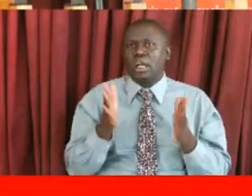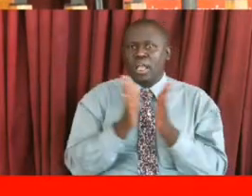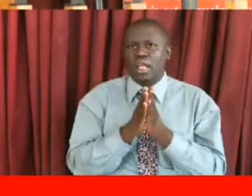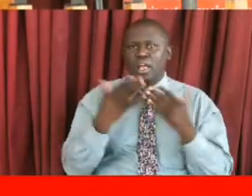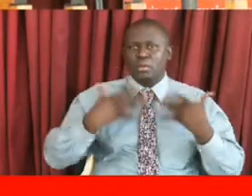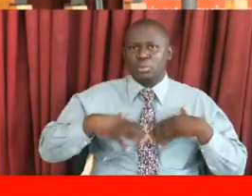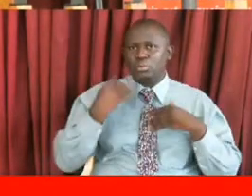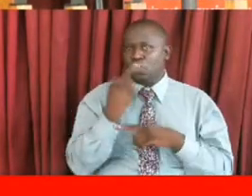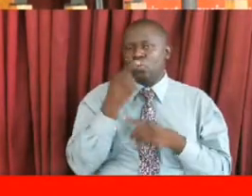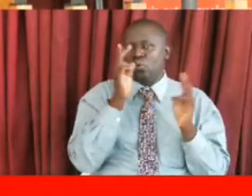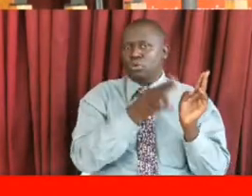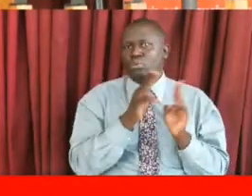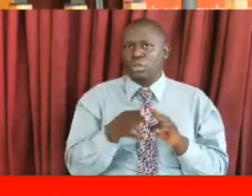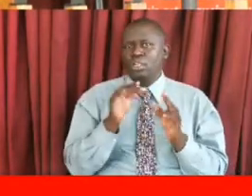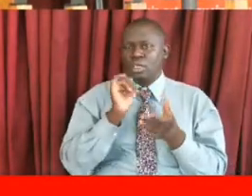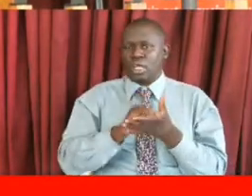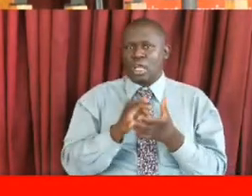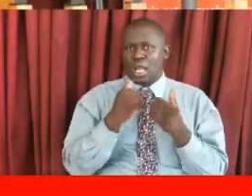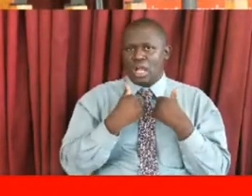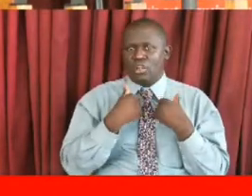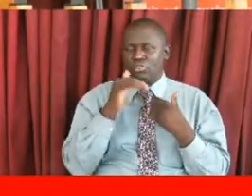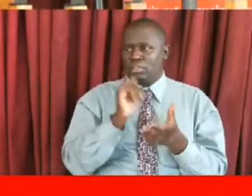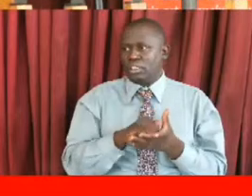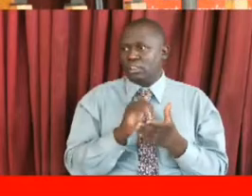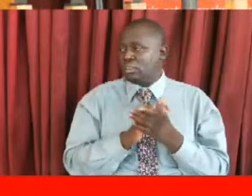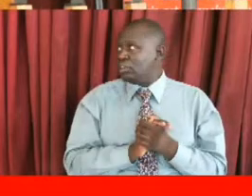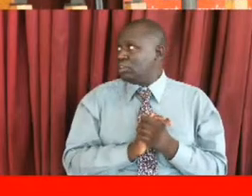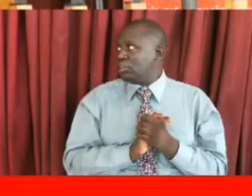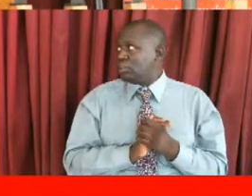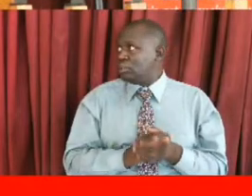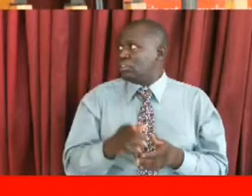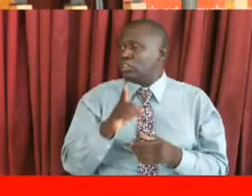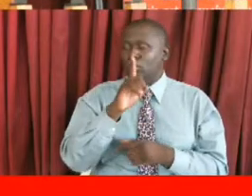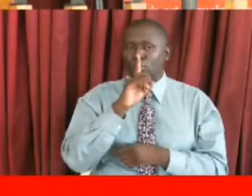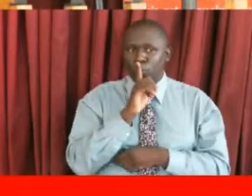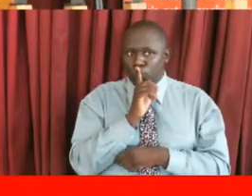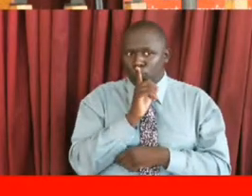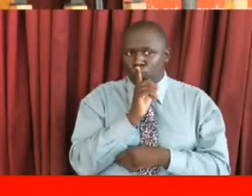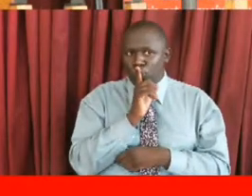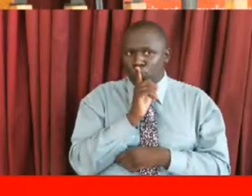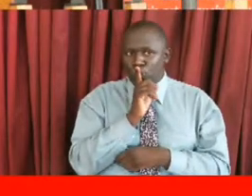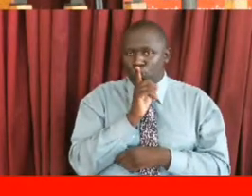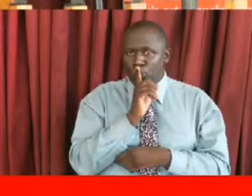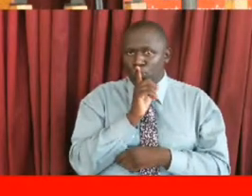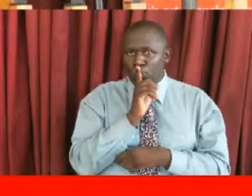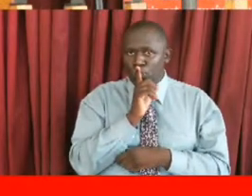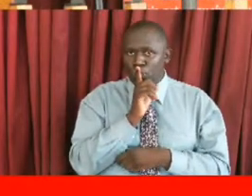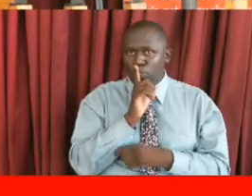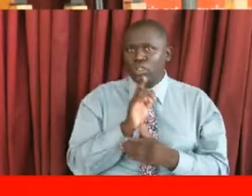who normally have that JD they are quiet